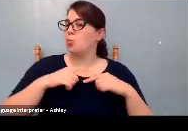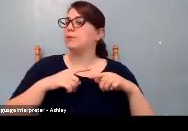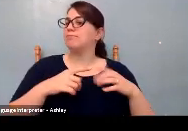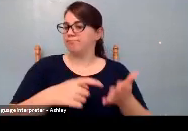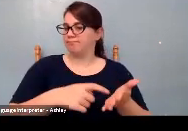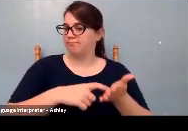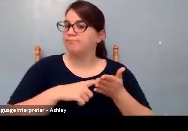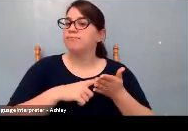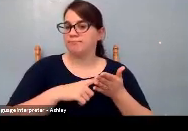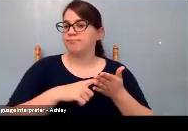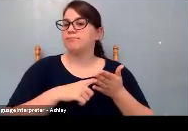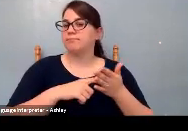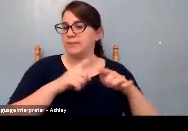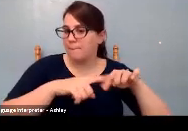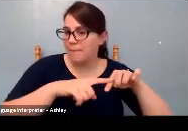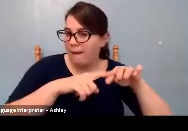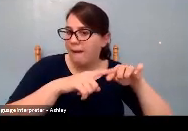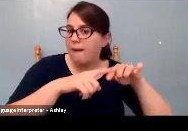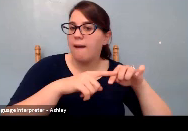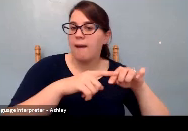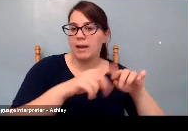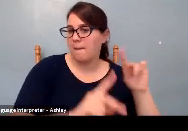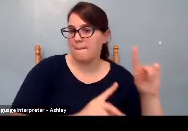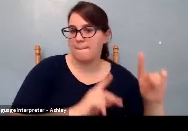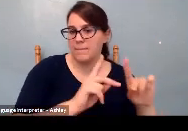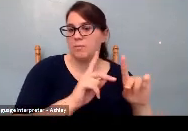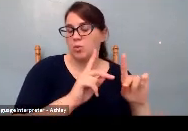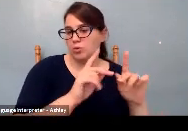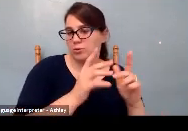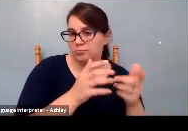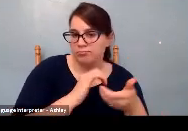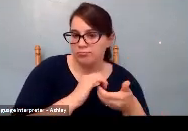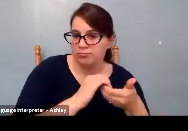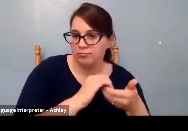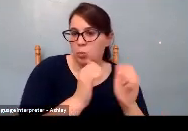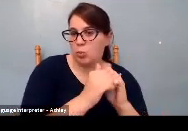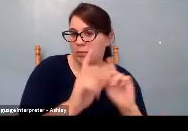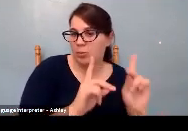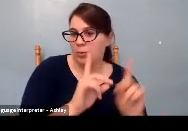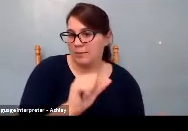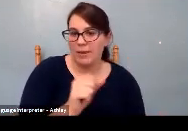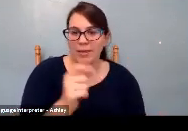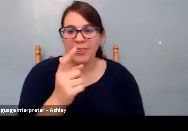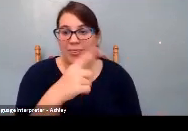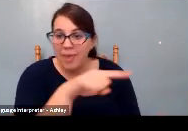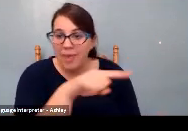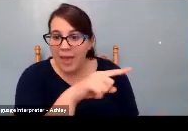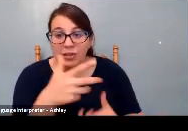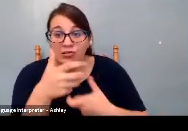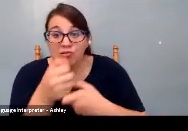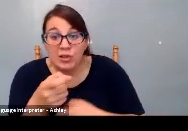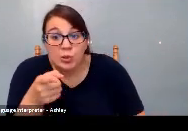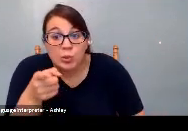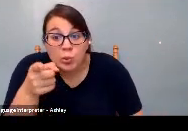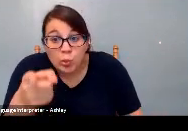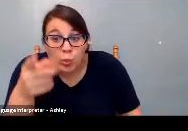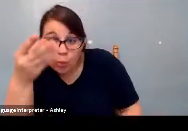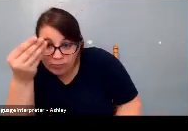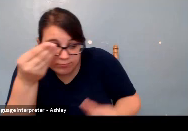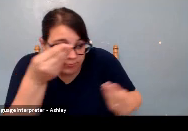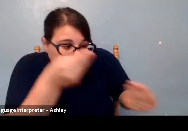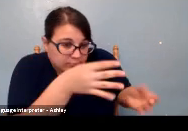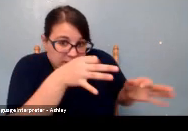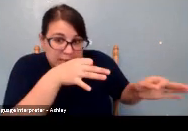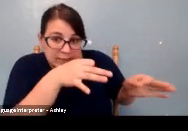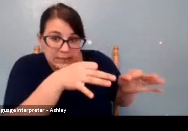individuals that work with those that are eligible. They trust you. You're the one that's helping to inform them. So